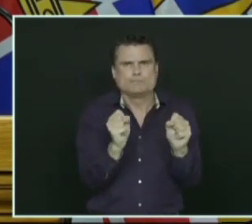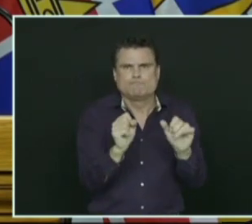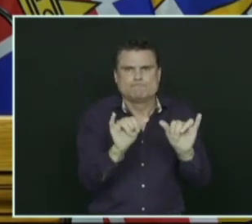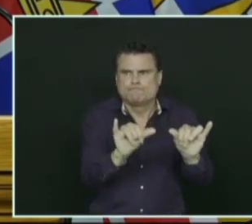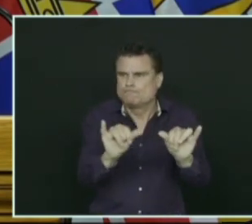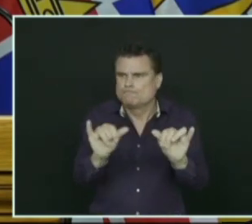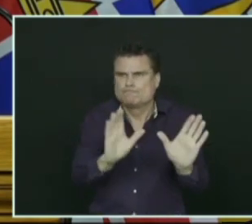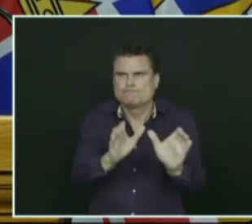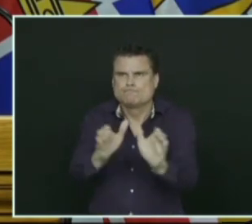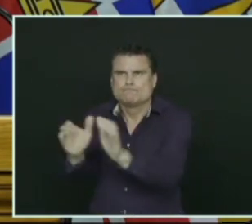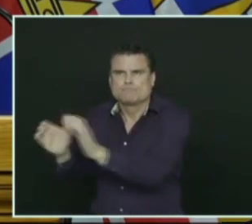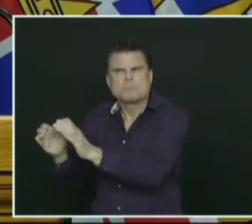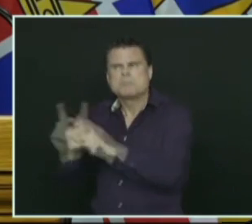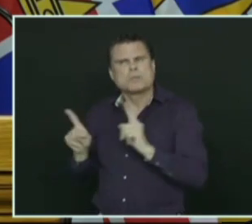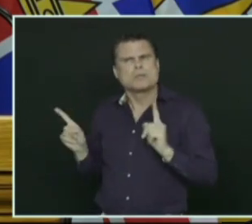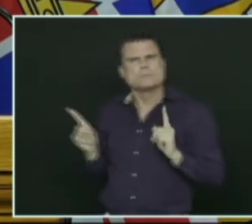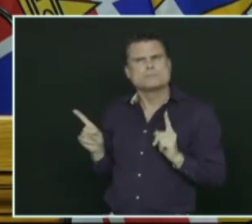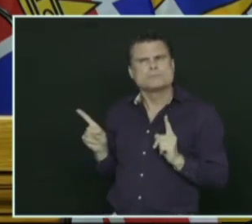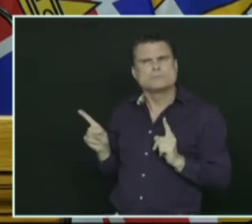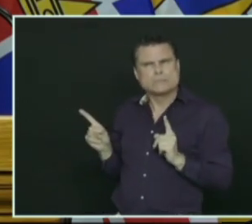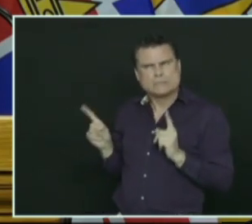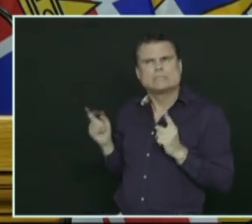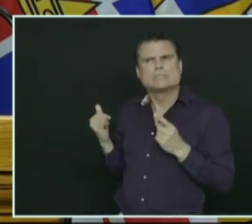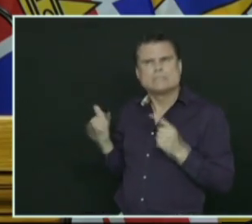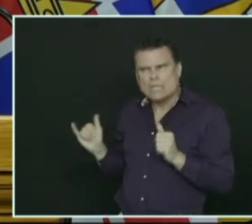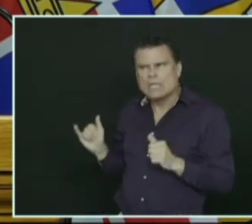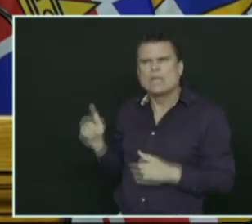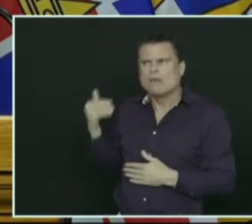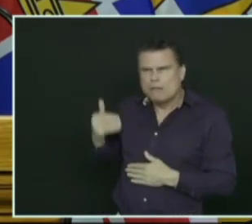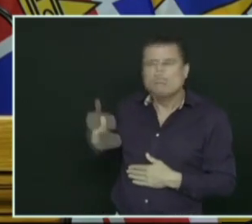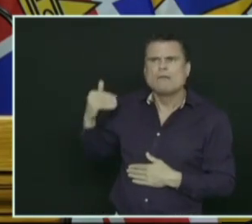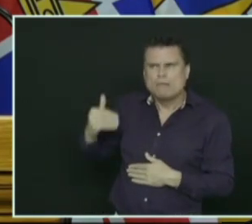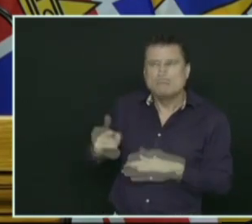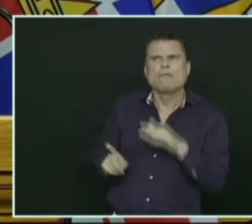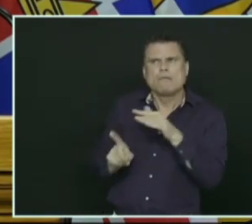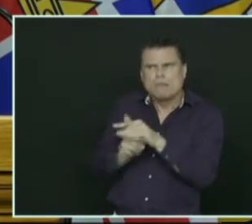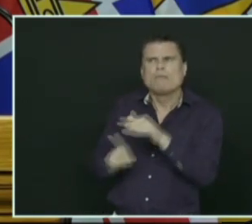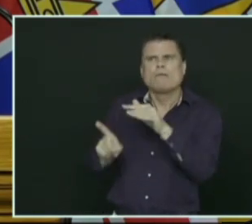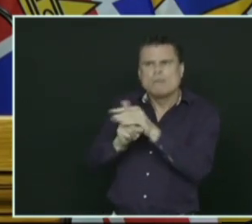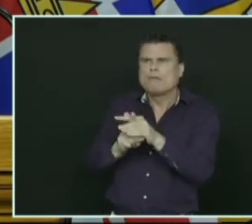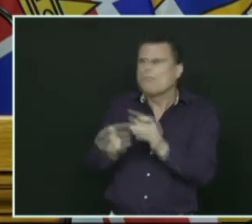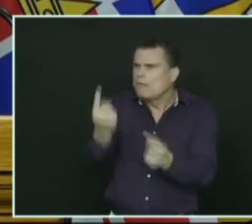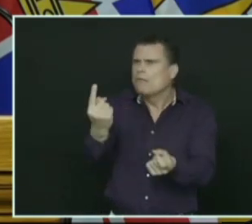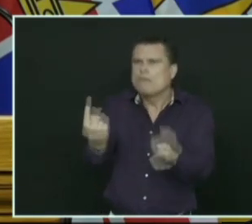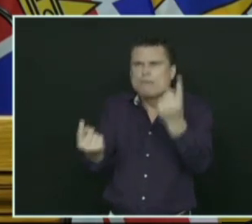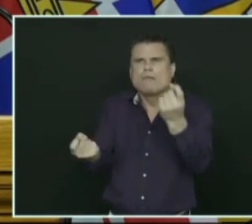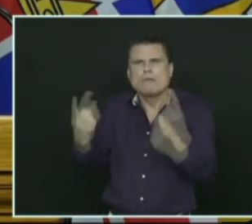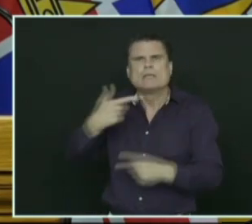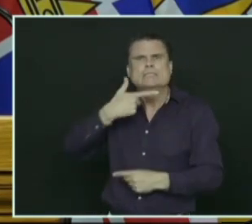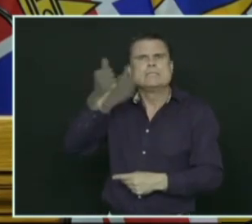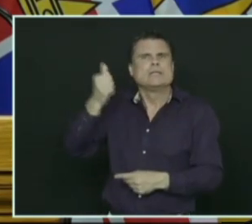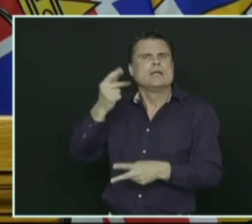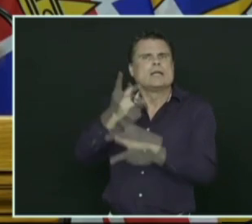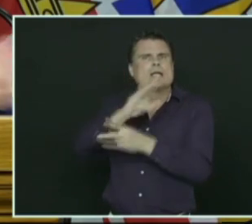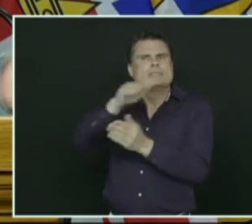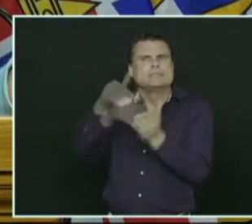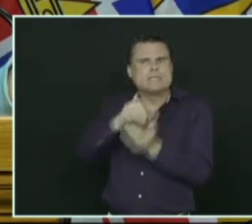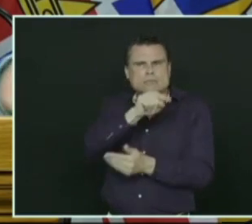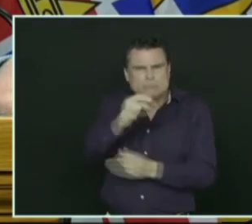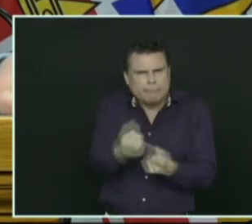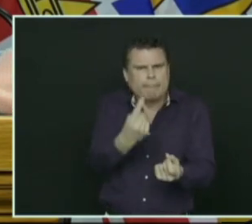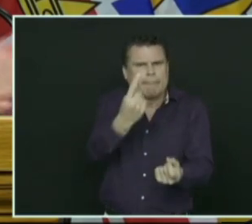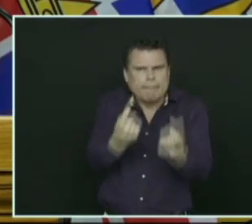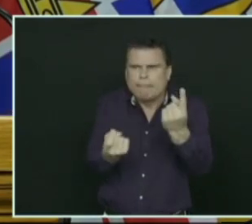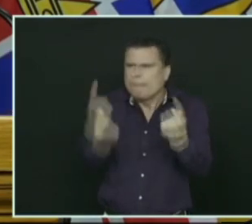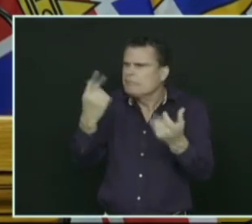And we have to wait the 2 weeks incubation period to understand who's actually going to develop this disease. We've